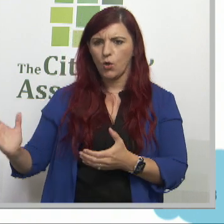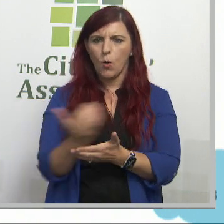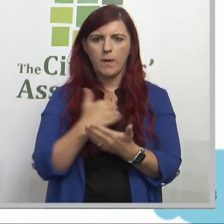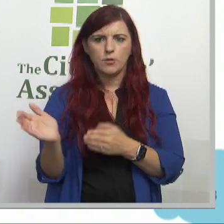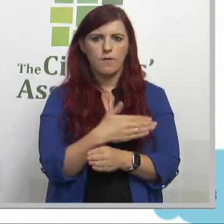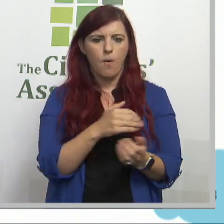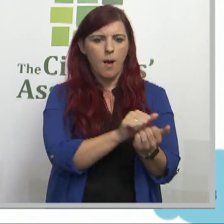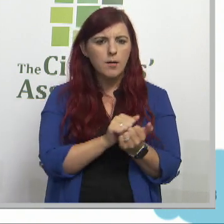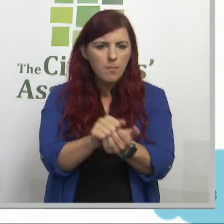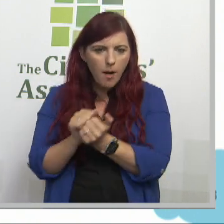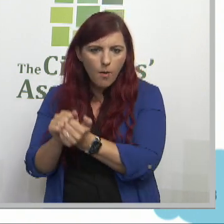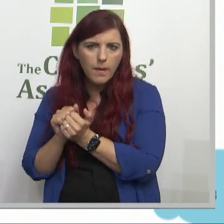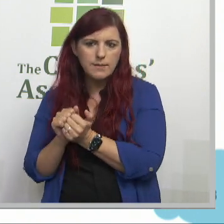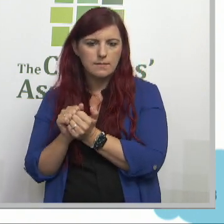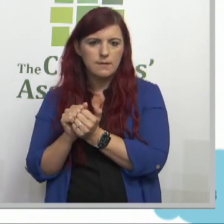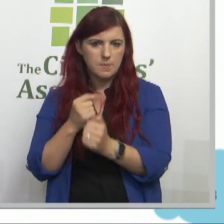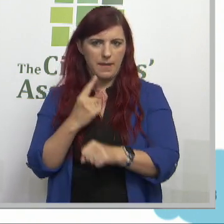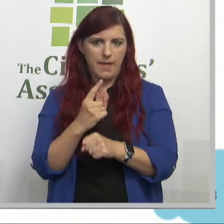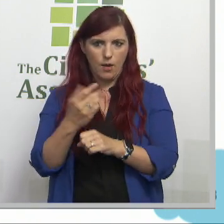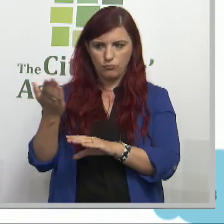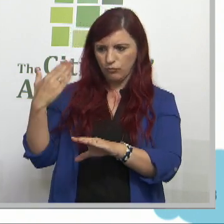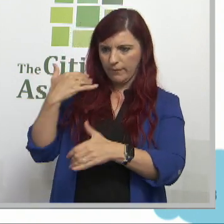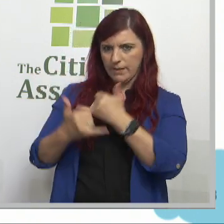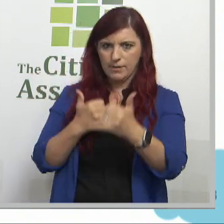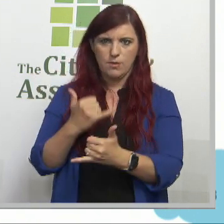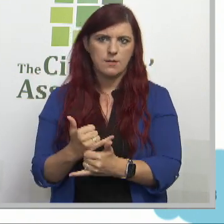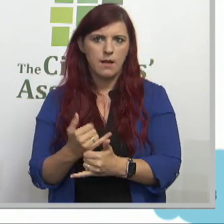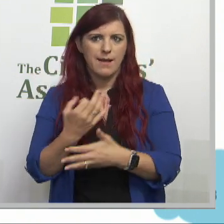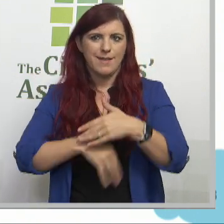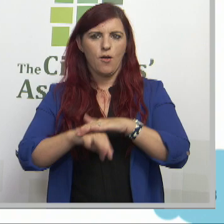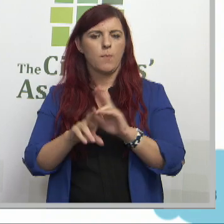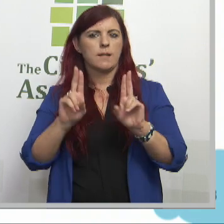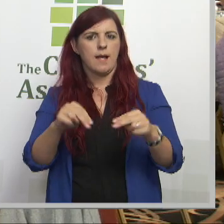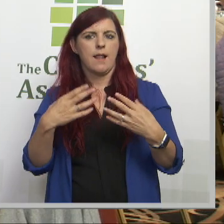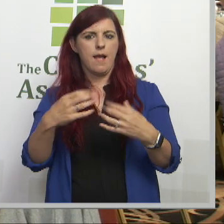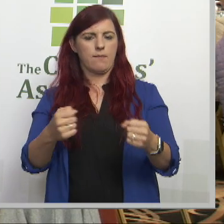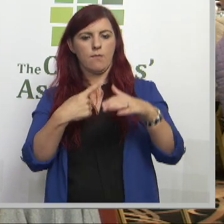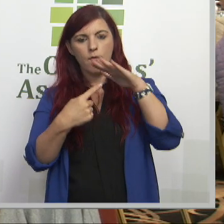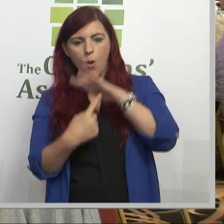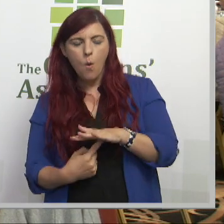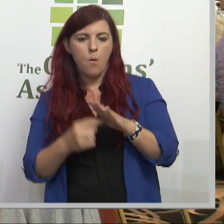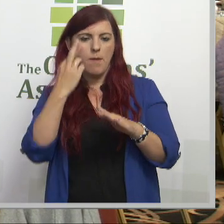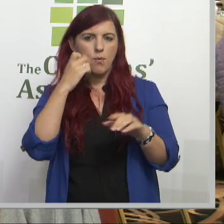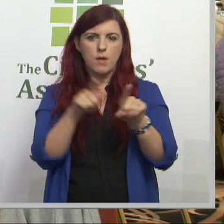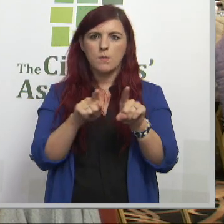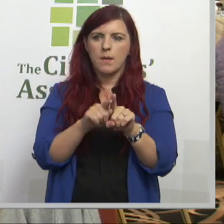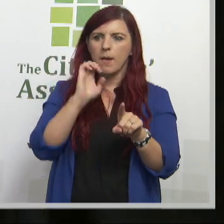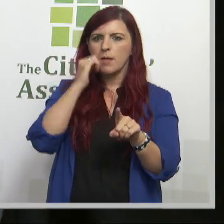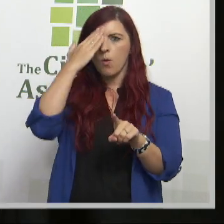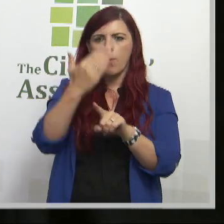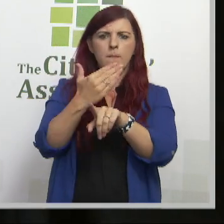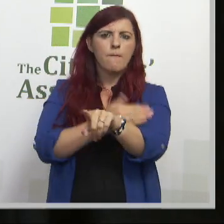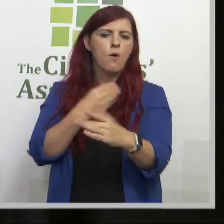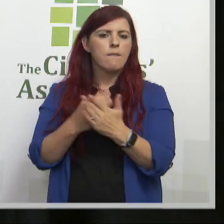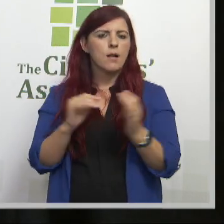taken place in previous years. And the government can have a very low debt ratio like we had before the financial crisis.